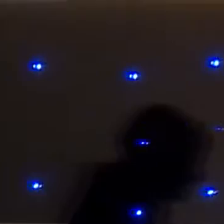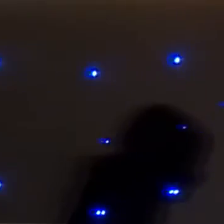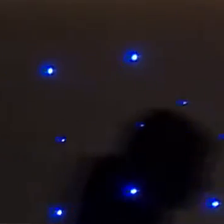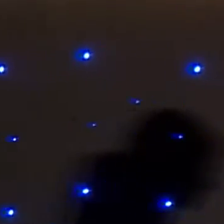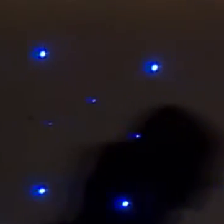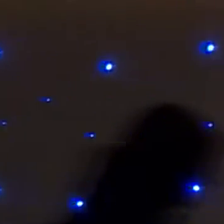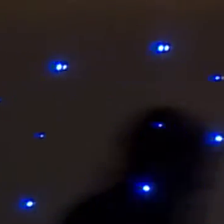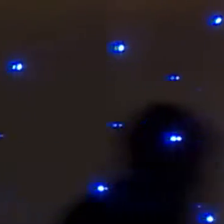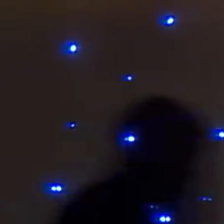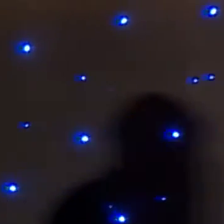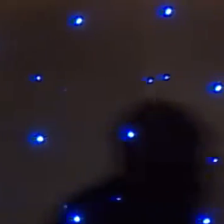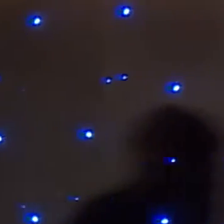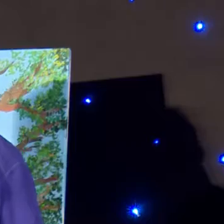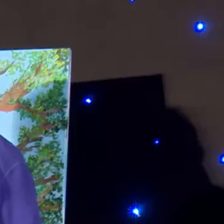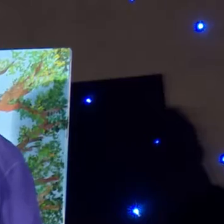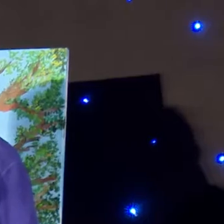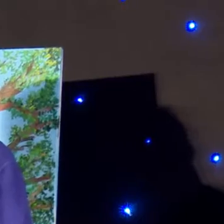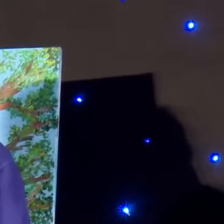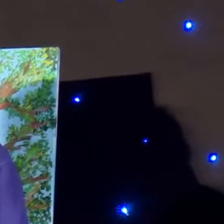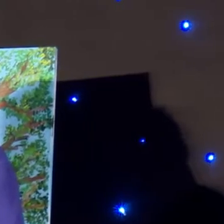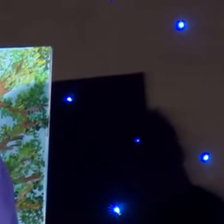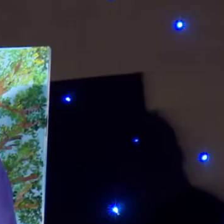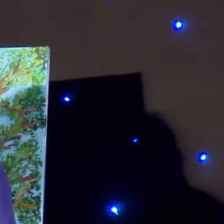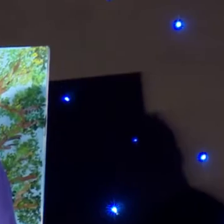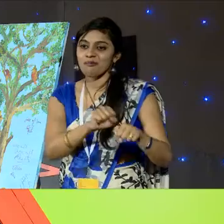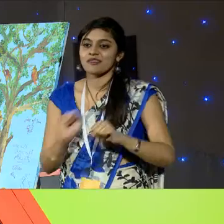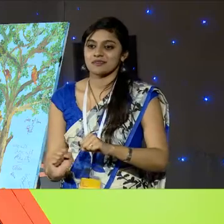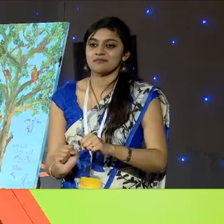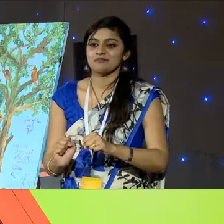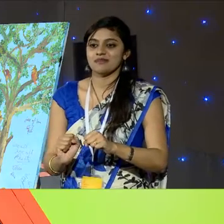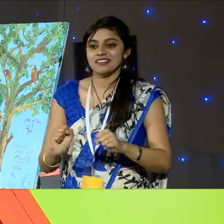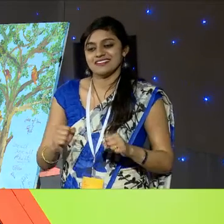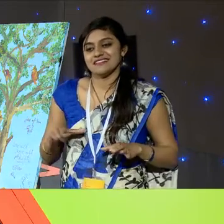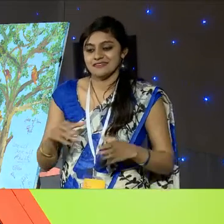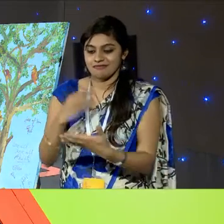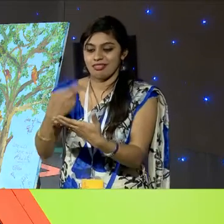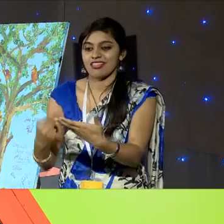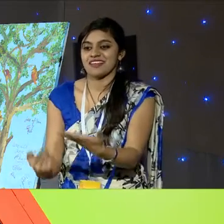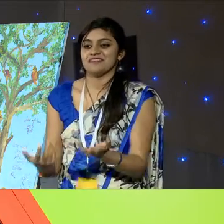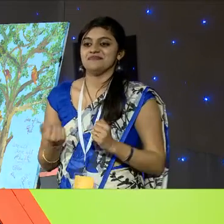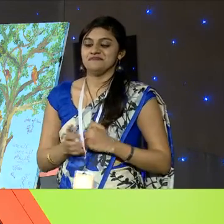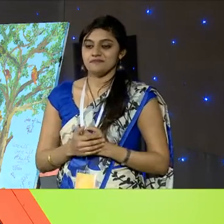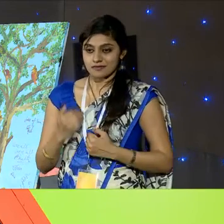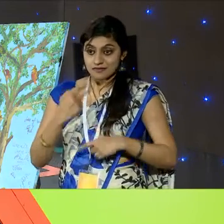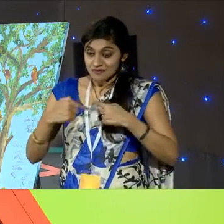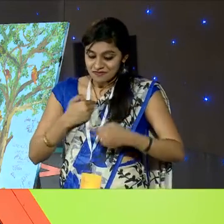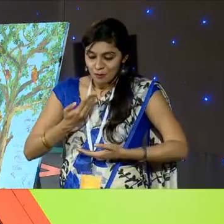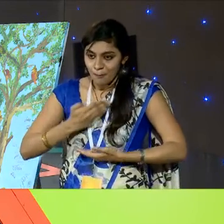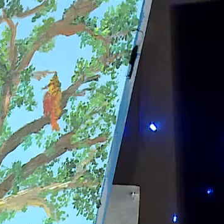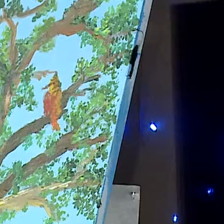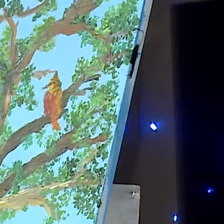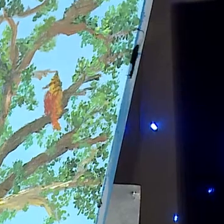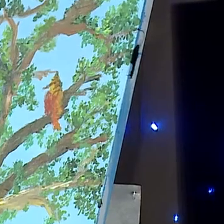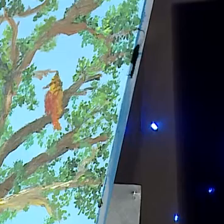to it. Life is like a blank sheet given to us when we were born, and we almost decide what's written on